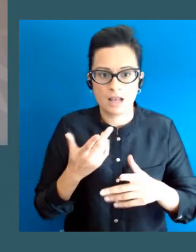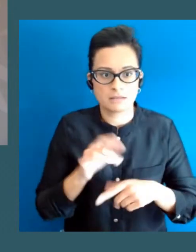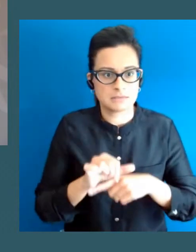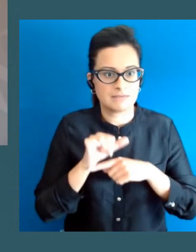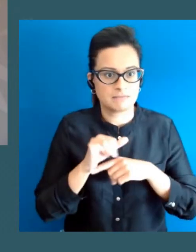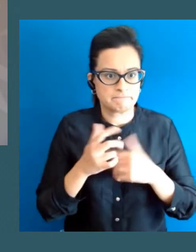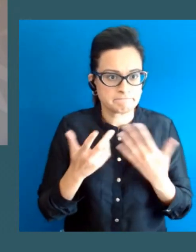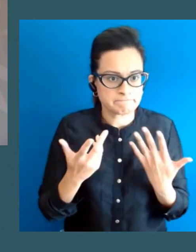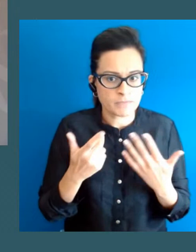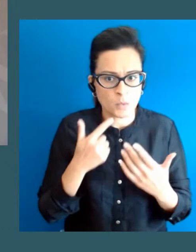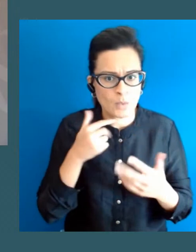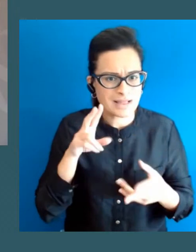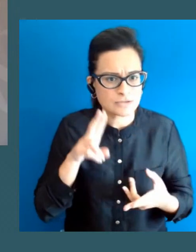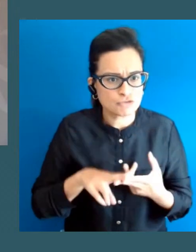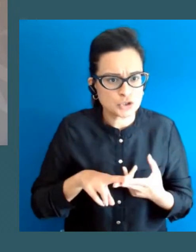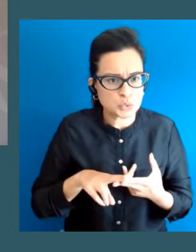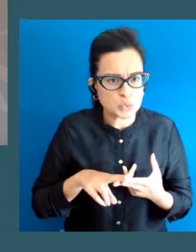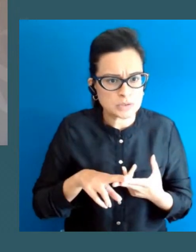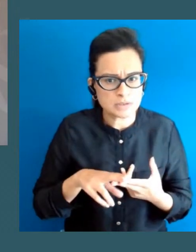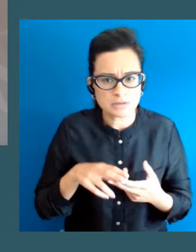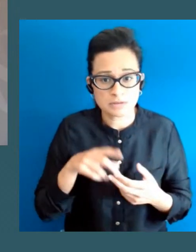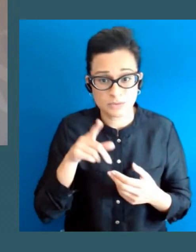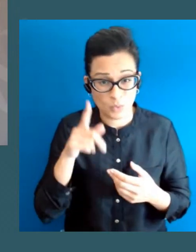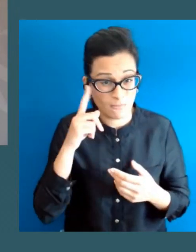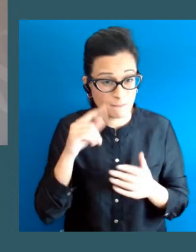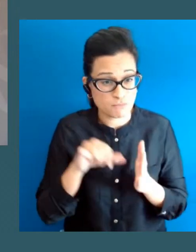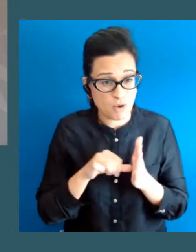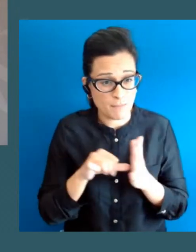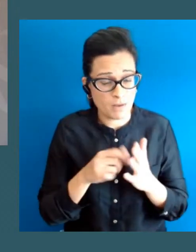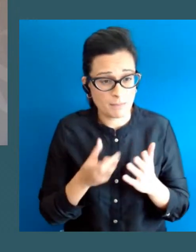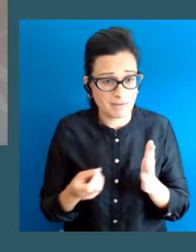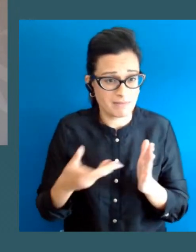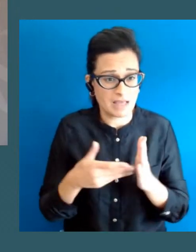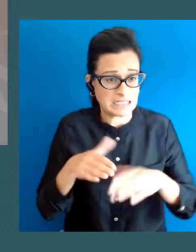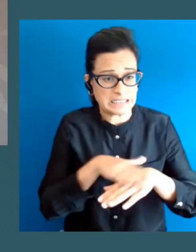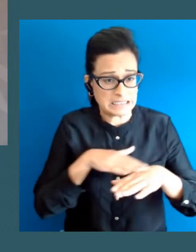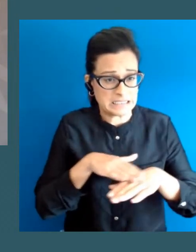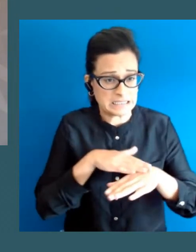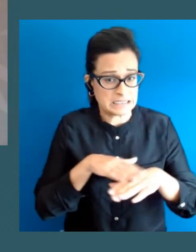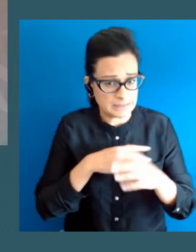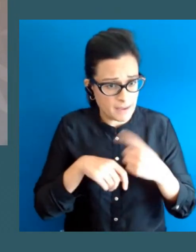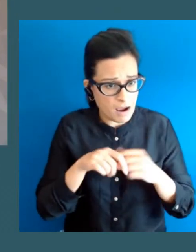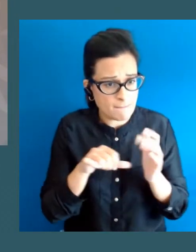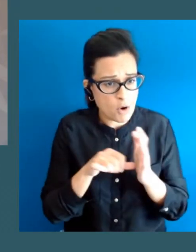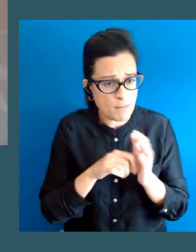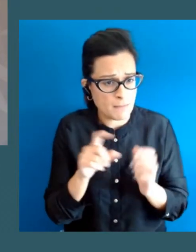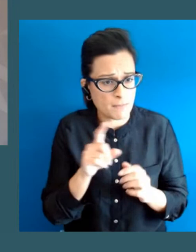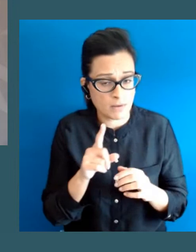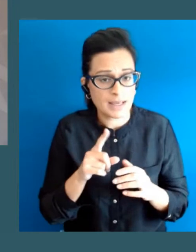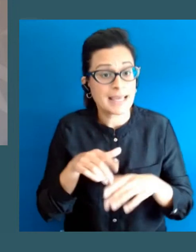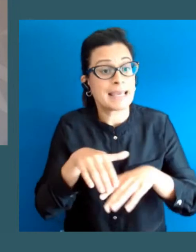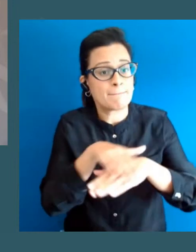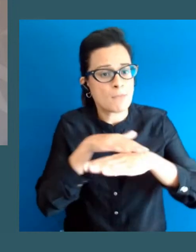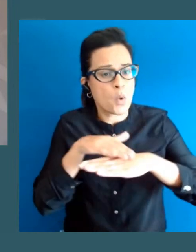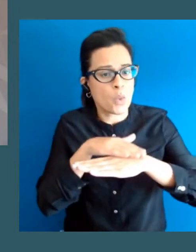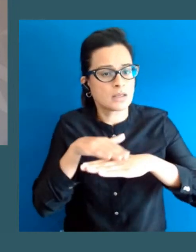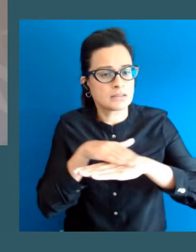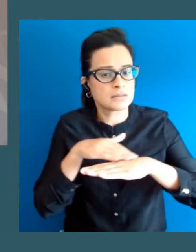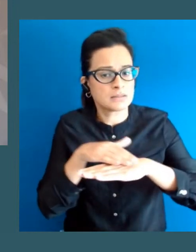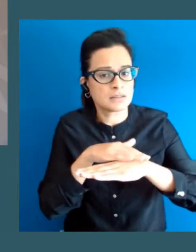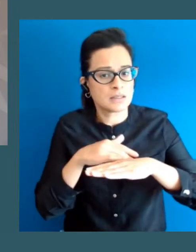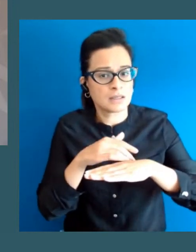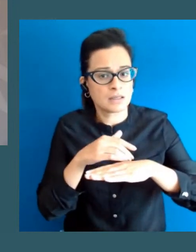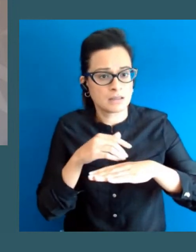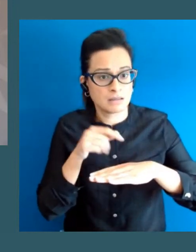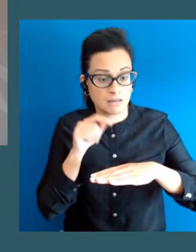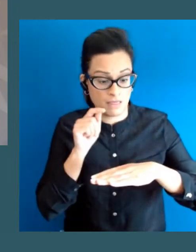as a problem. Yes, and that may, because emollients are a mainstay of treatment of